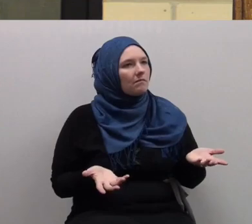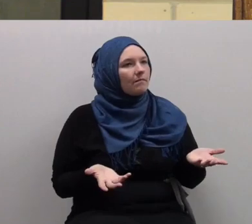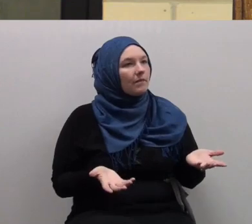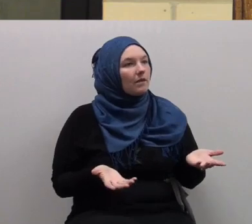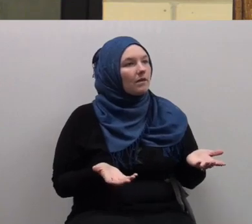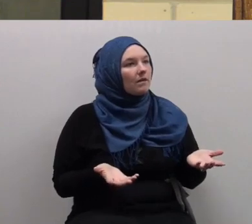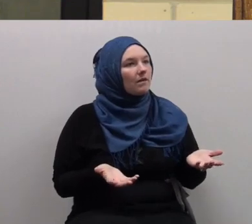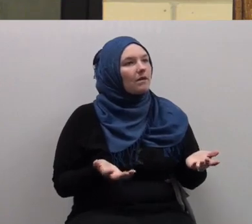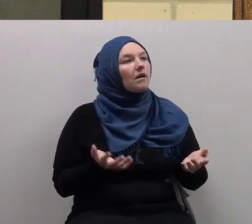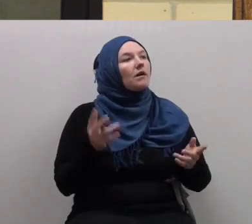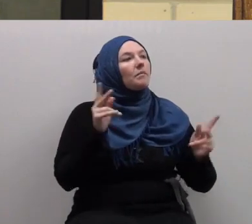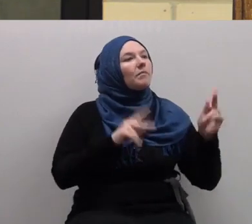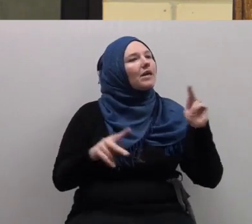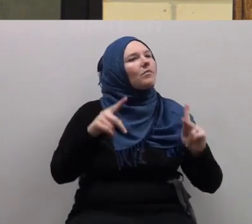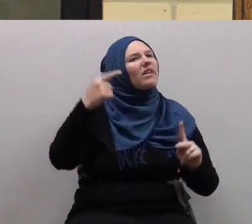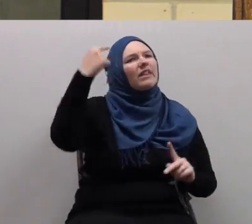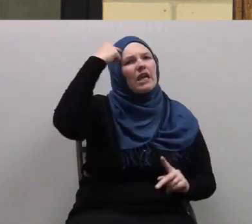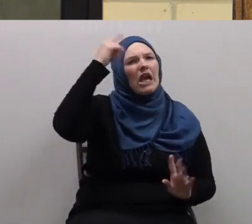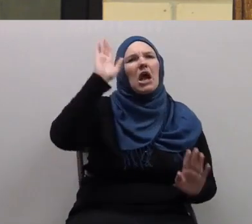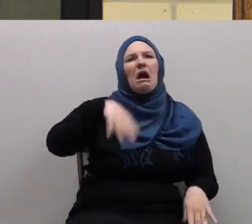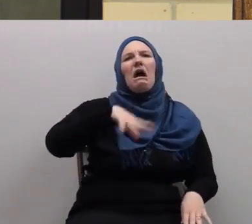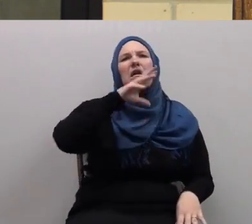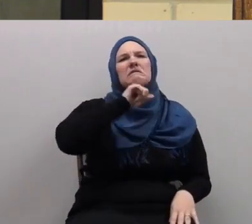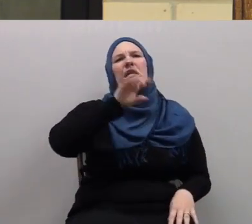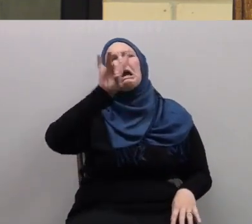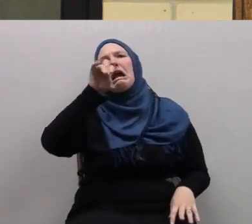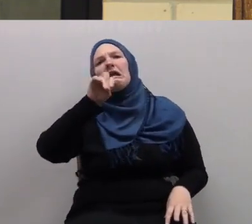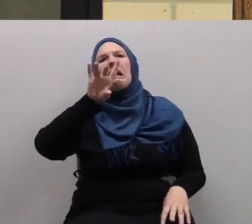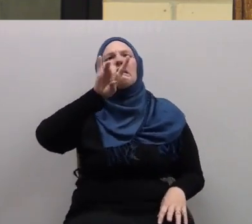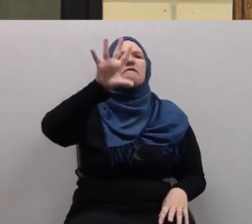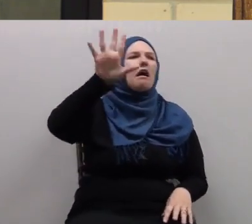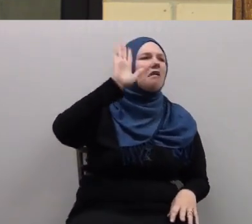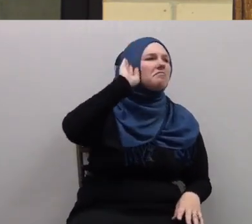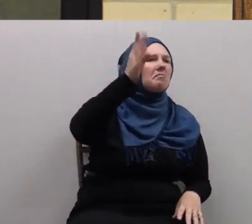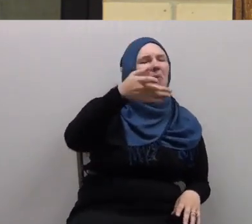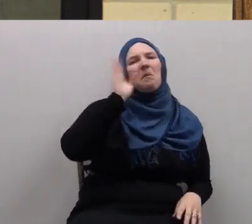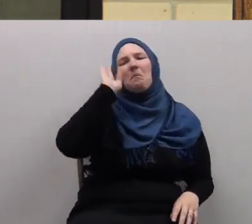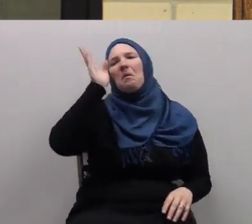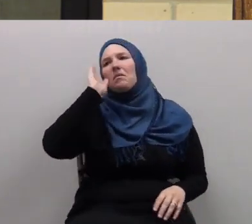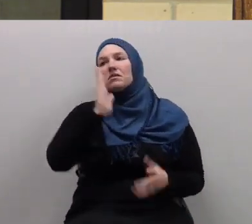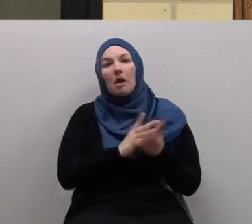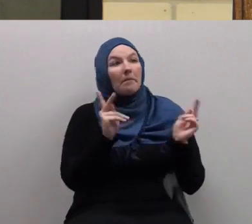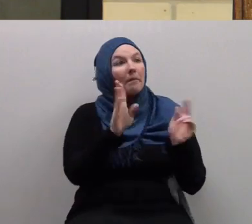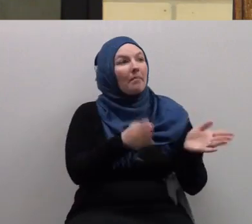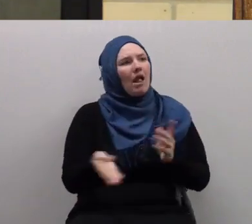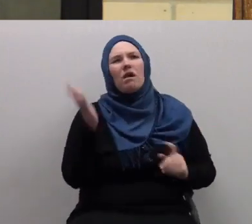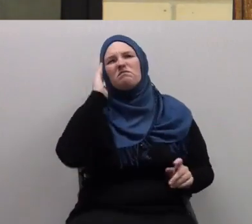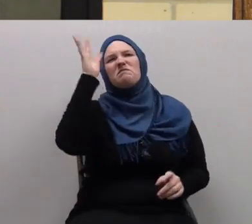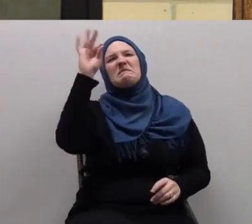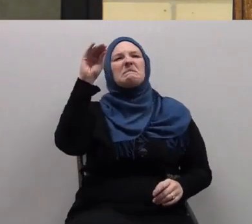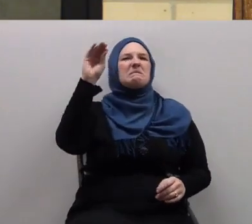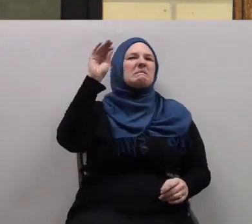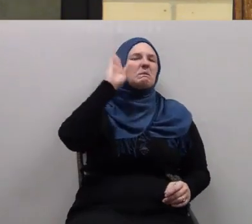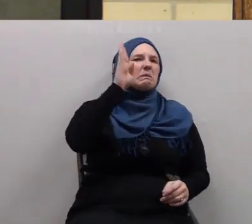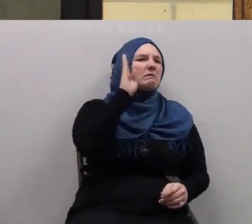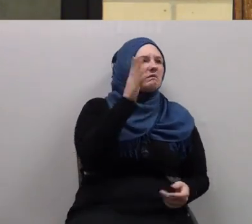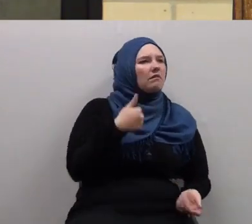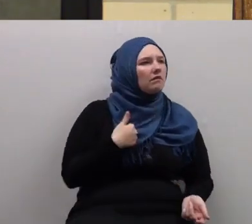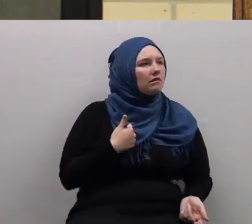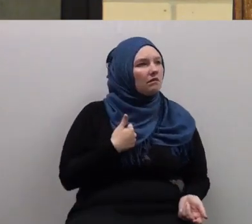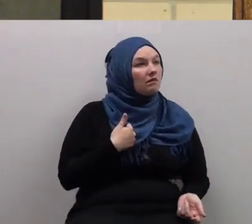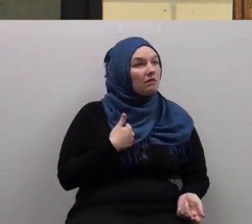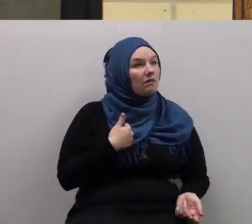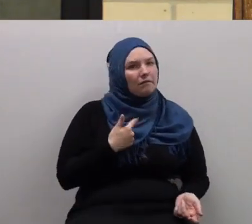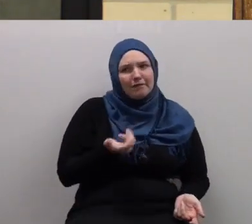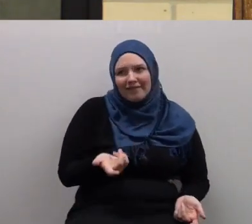until 80, 85. Some people plan for more. And they think that it is